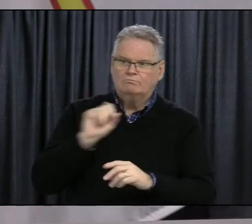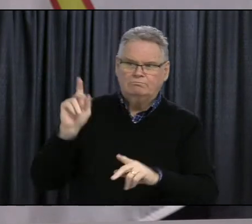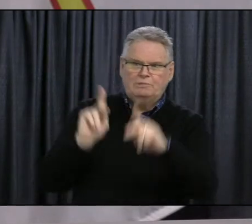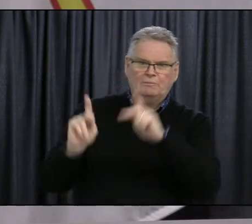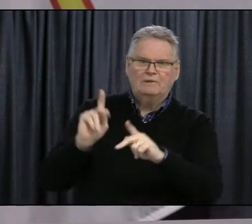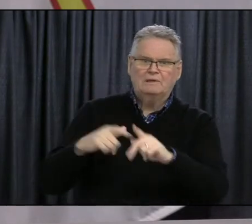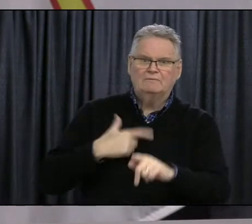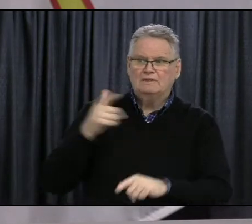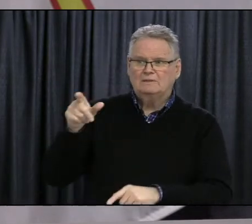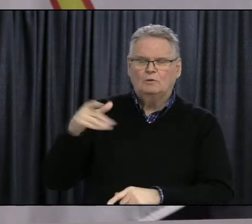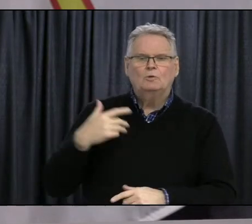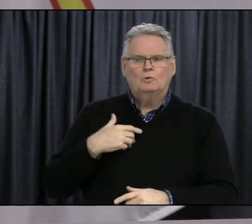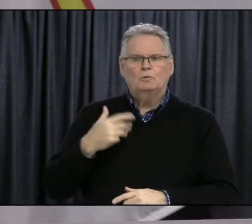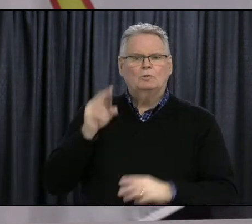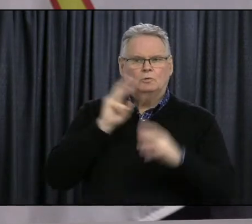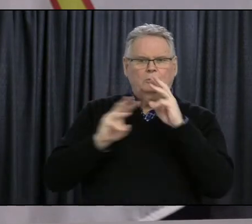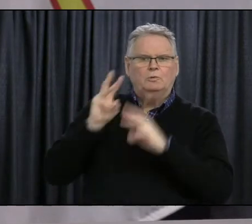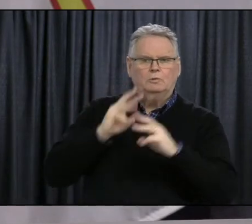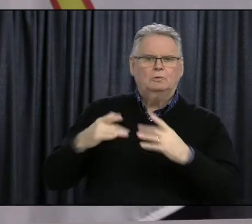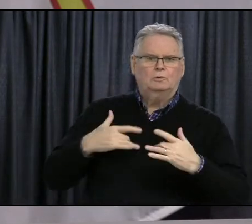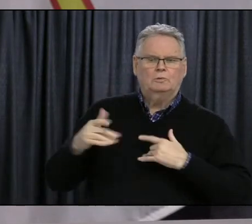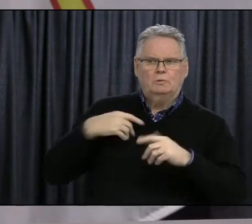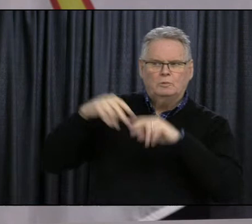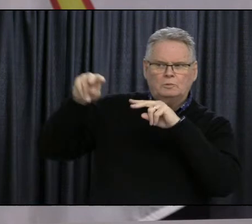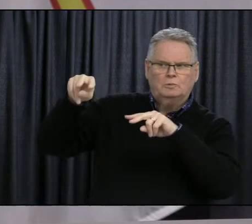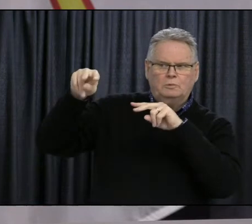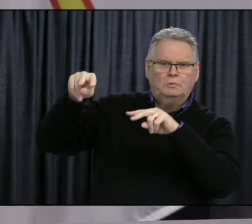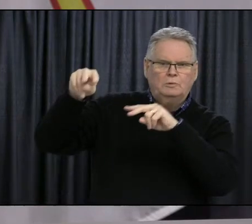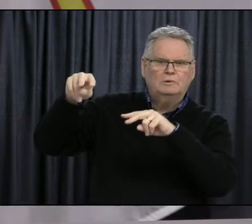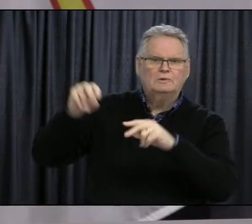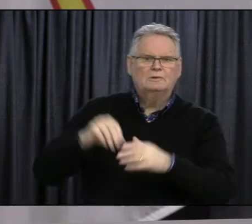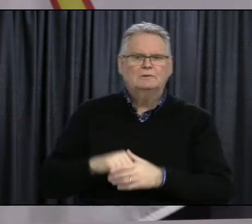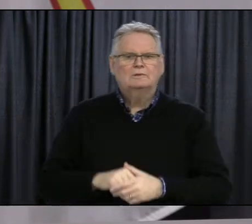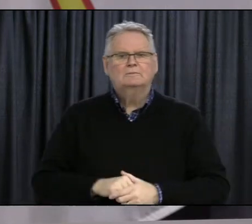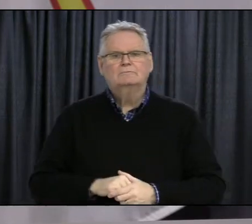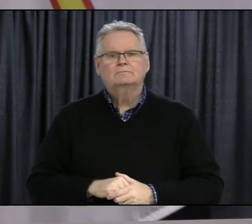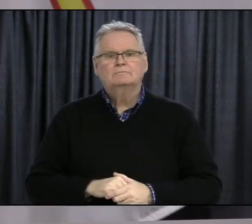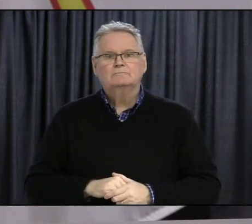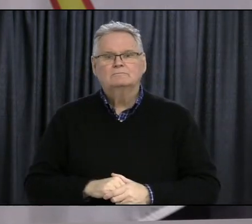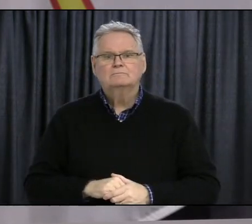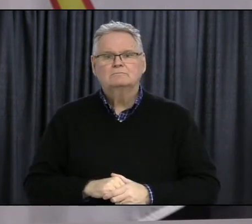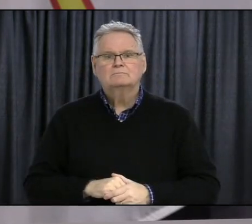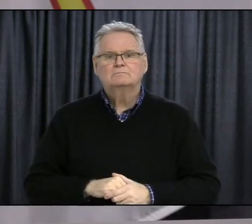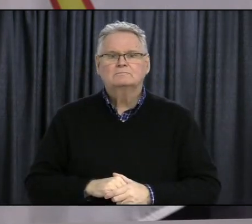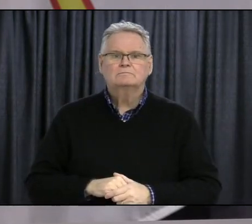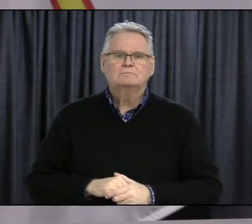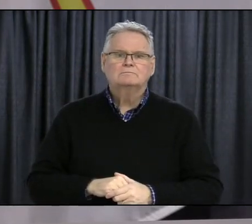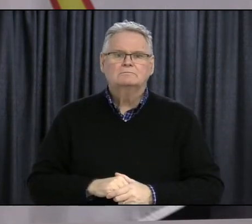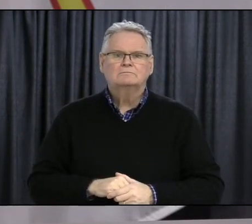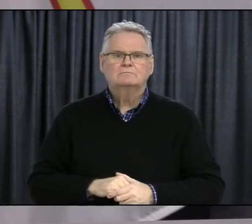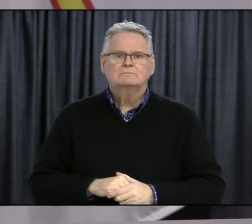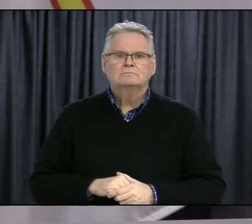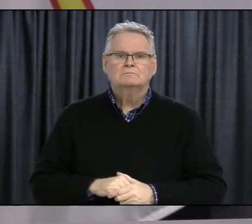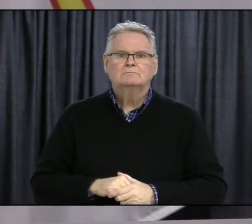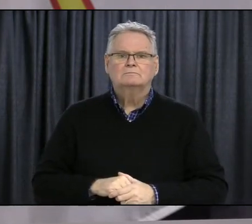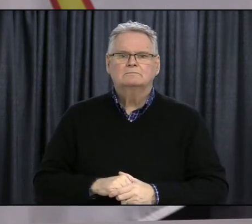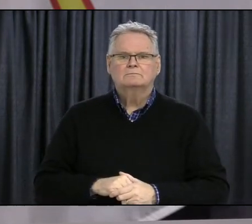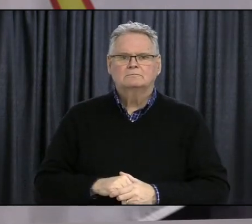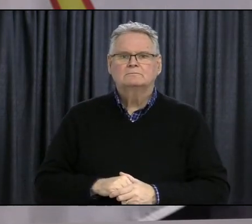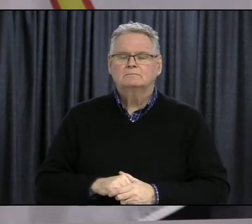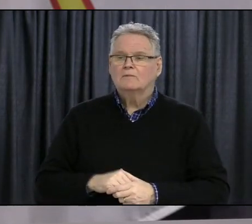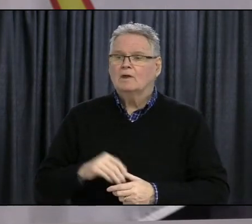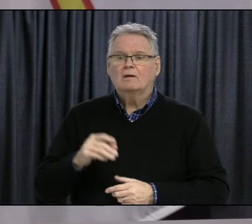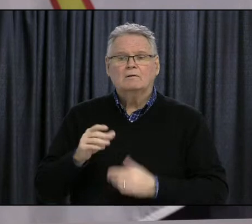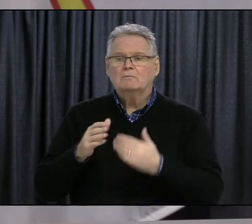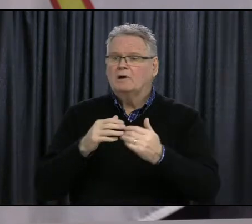But anytime we have non-epi-linked cases, we're always worried because it can be that indicator, it can be the